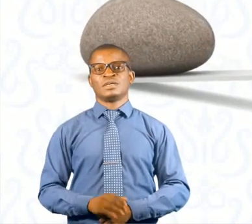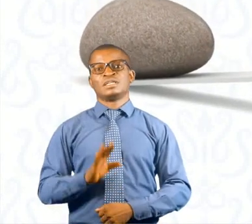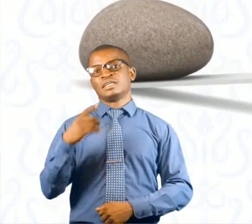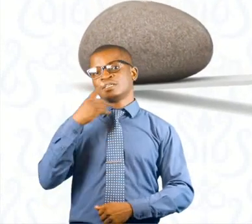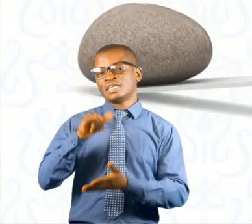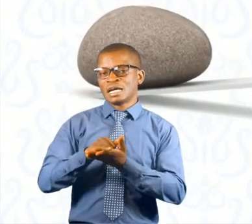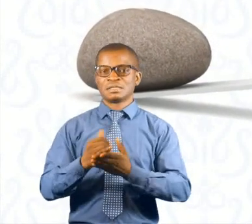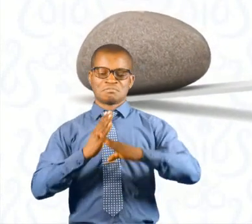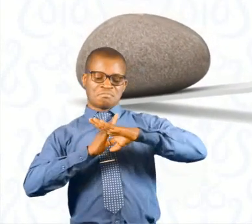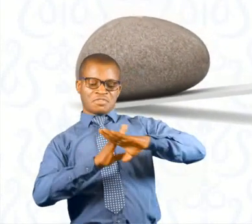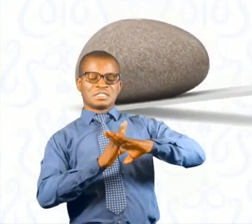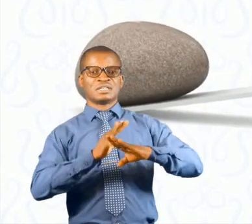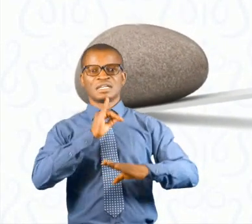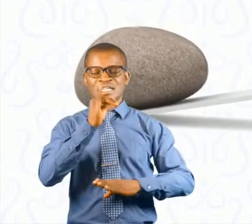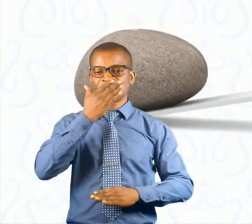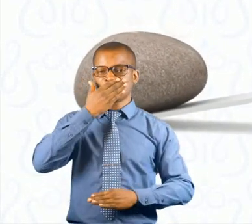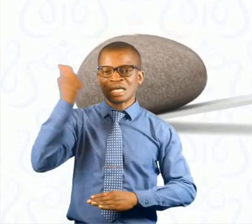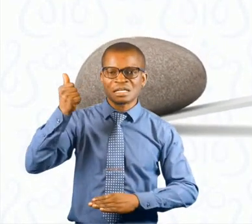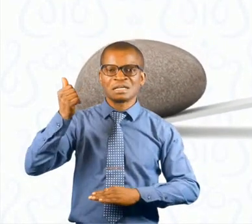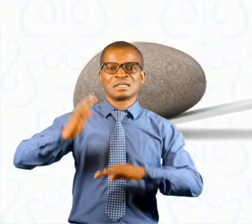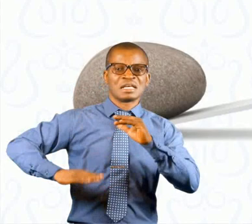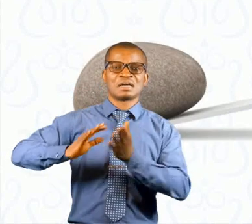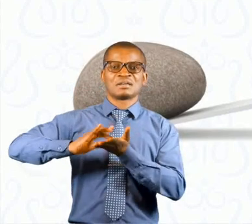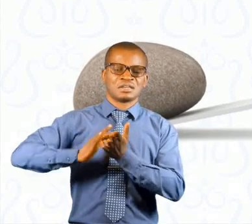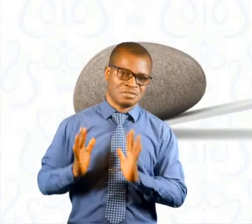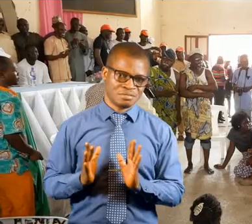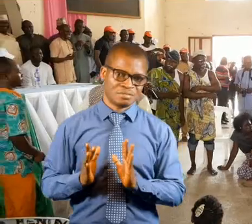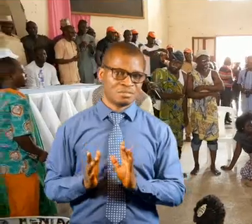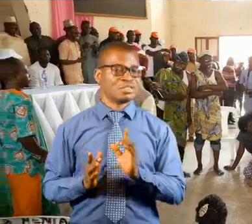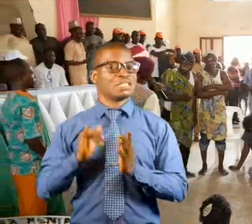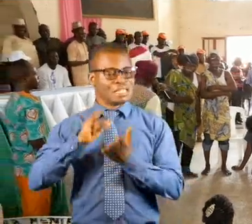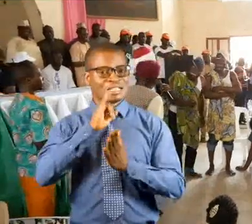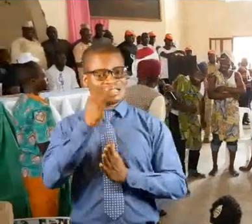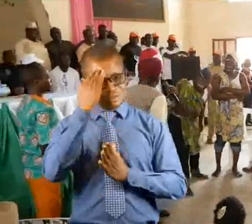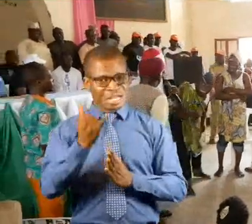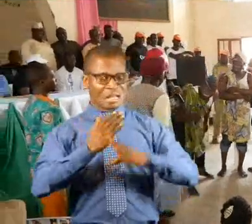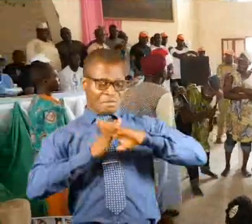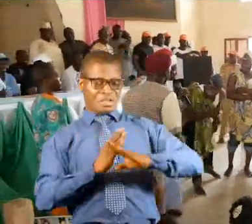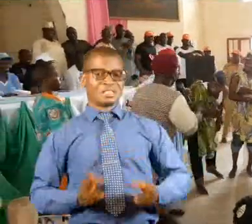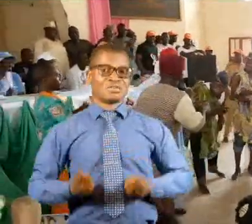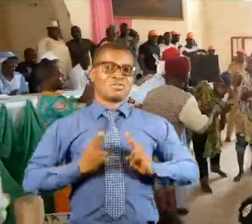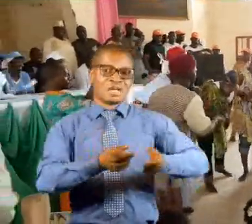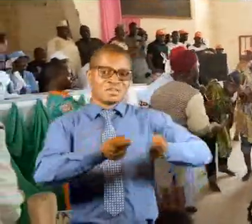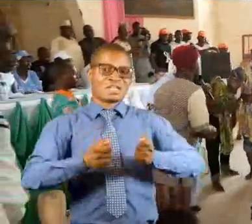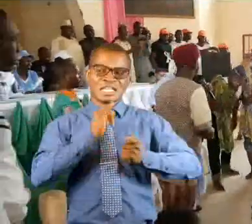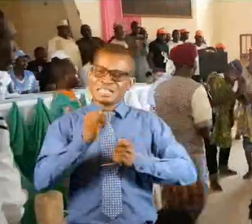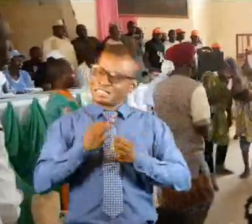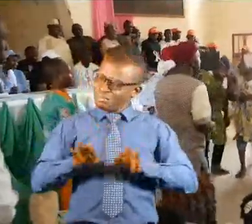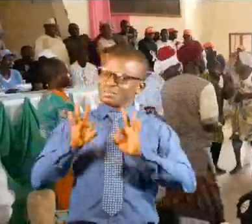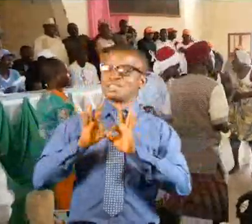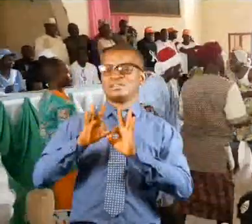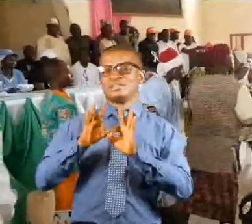The saying that prevention is better than cure is indeed apt, and this is why preventing human trafficking is a